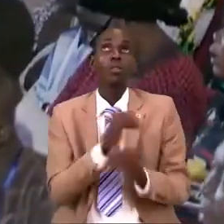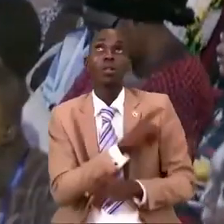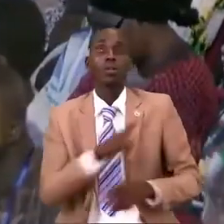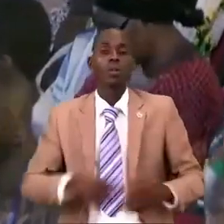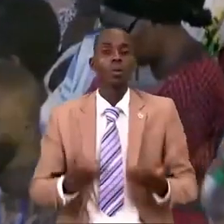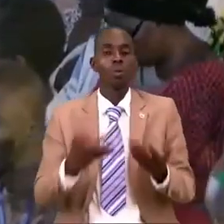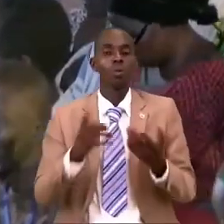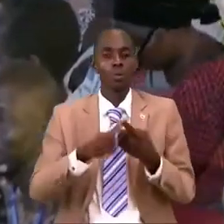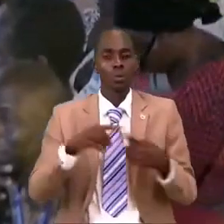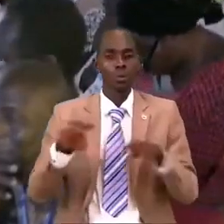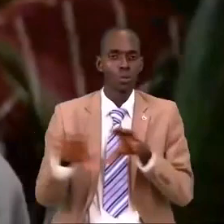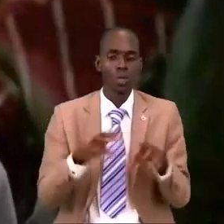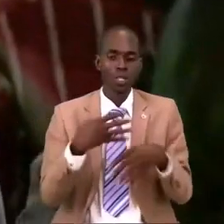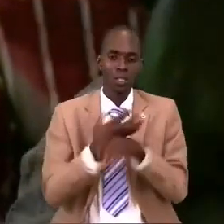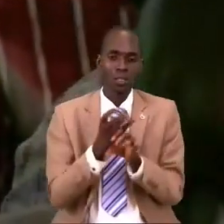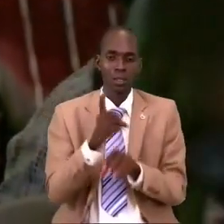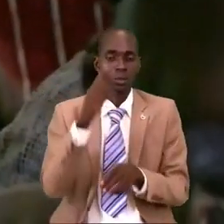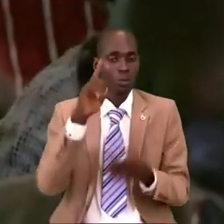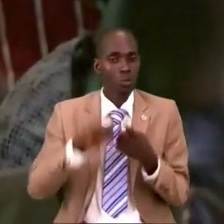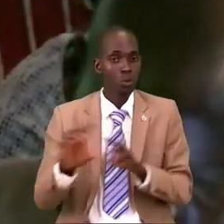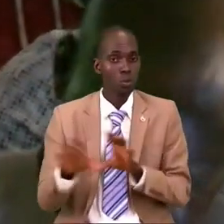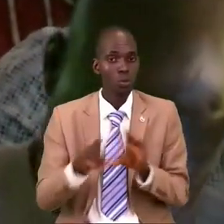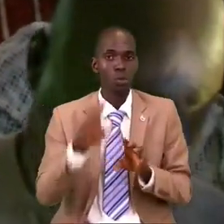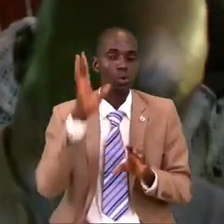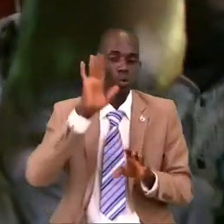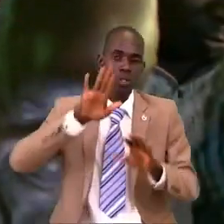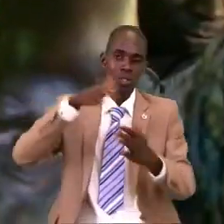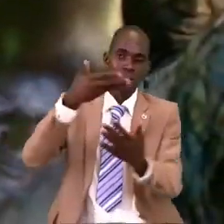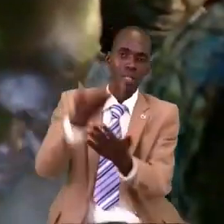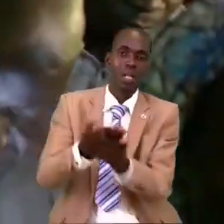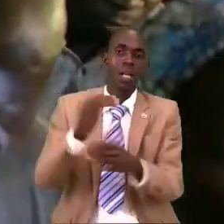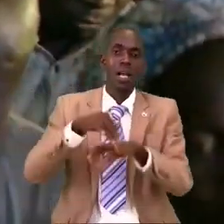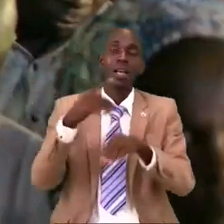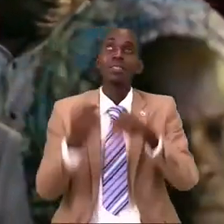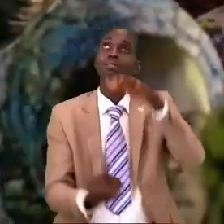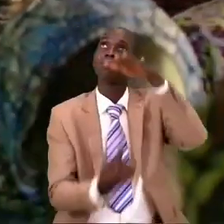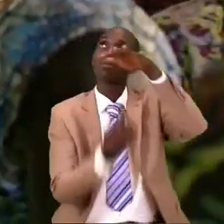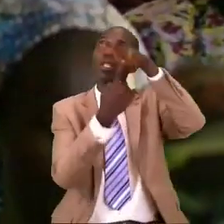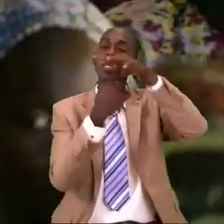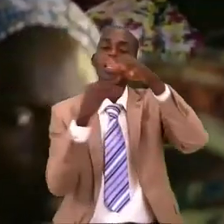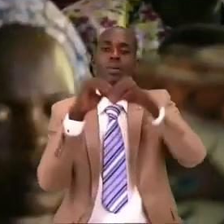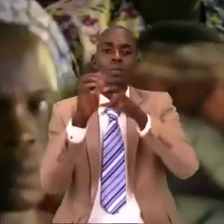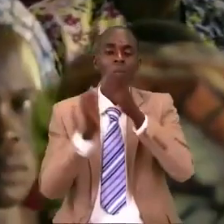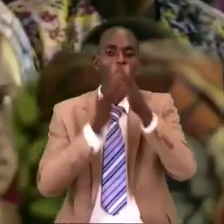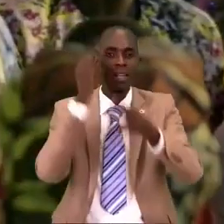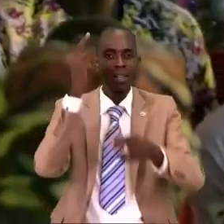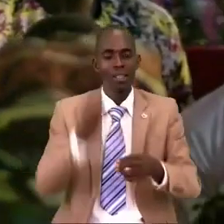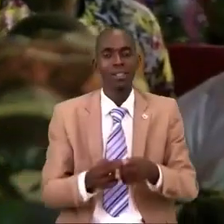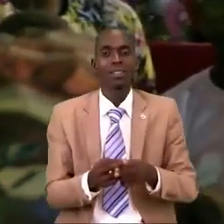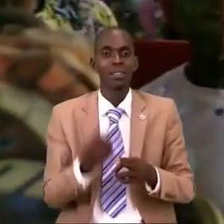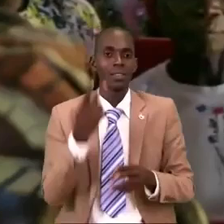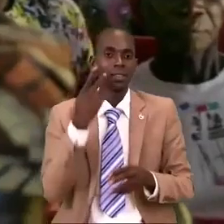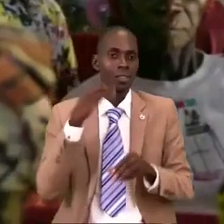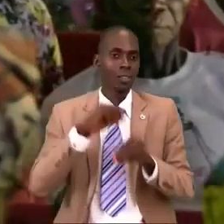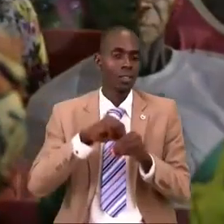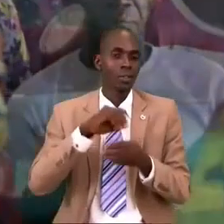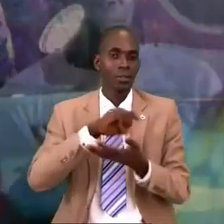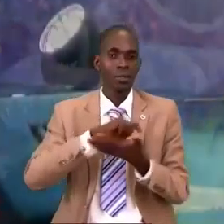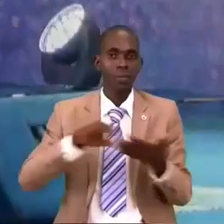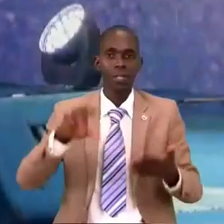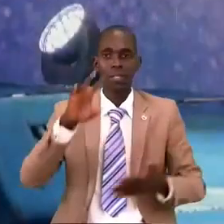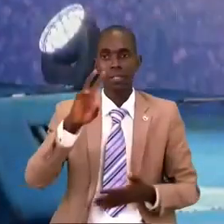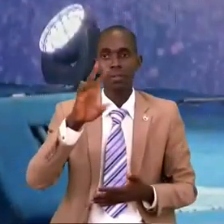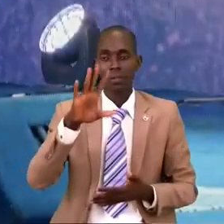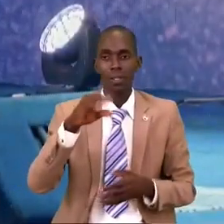verse 75. In holiness and righteousness before him in holiness